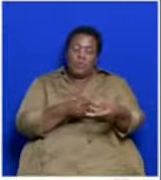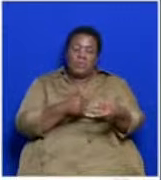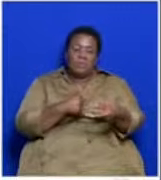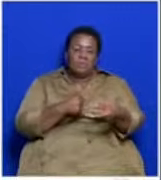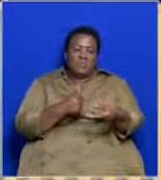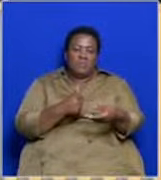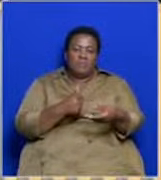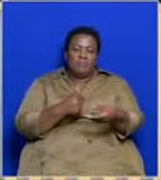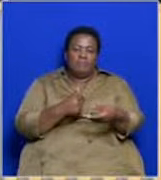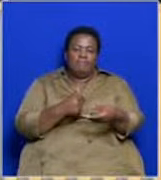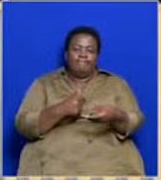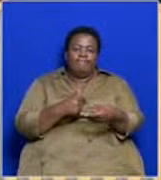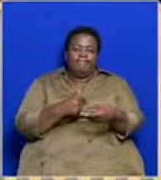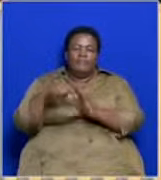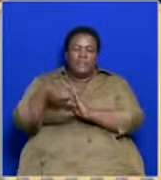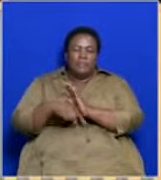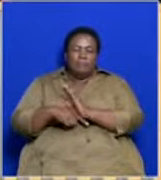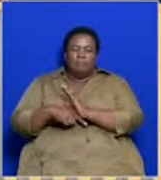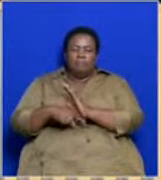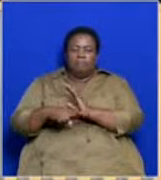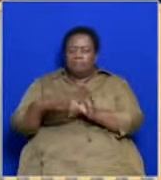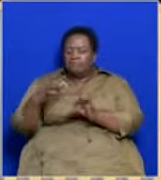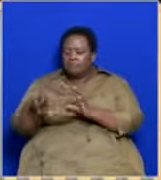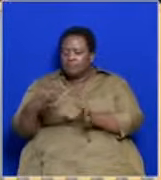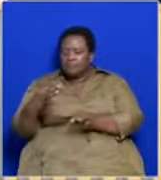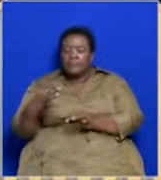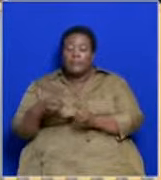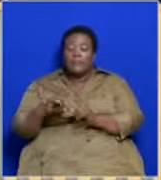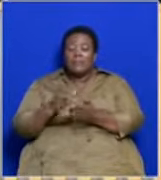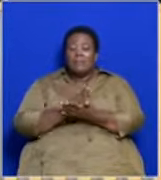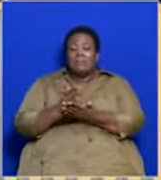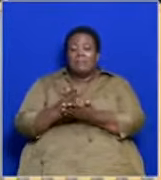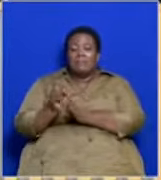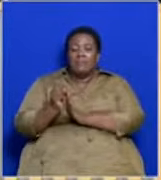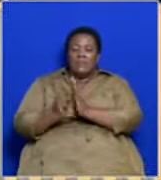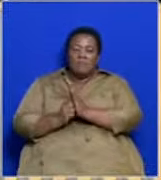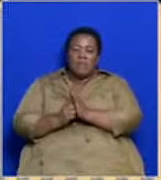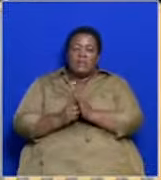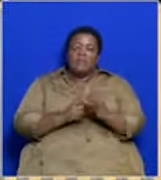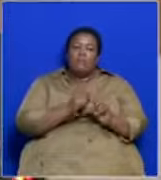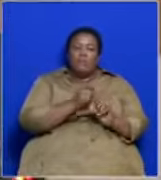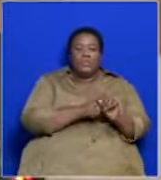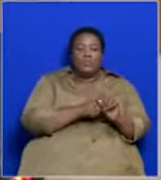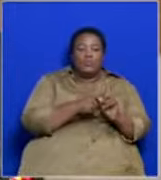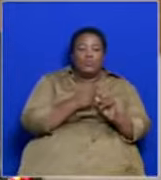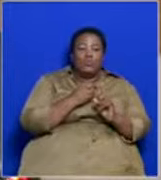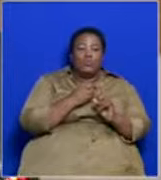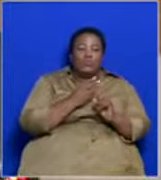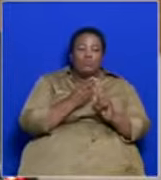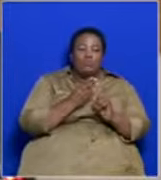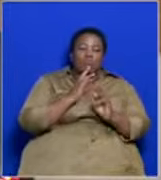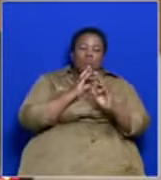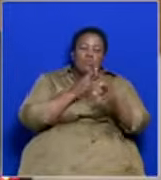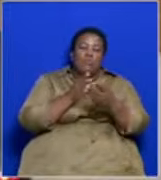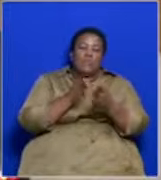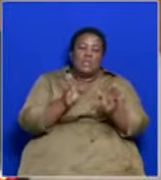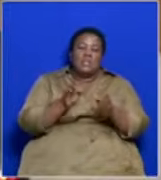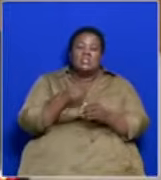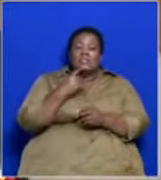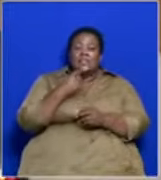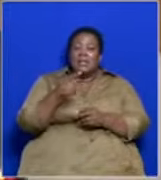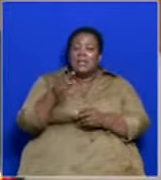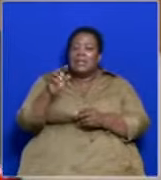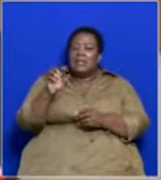do. Some of those statements, and the complainant statement says they arrived, the EMPD members arrived